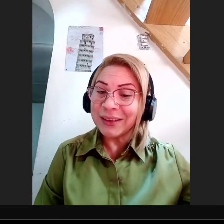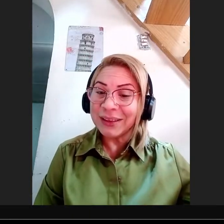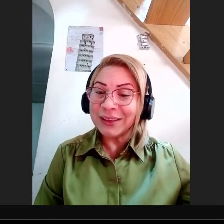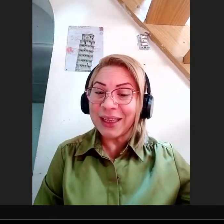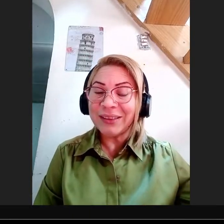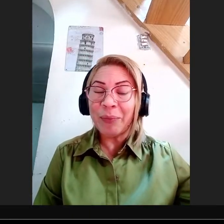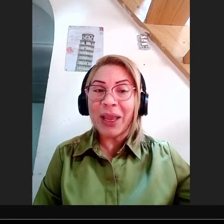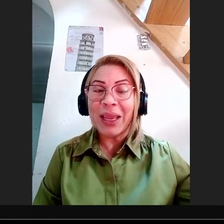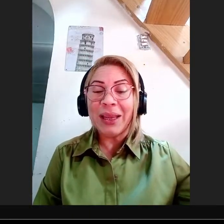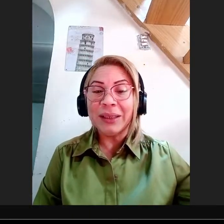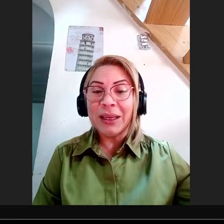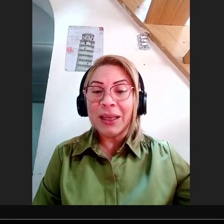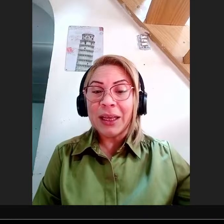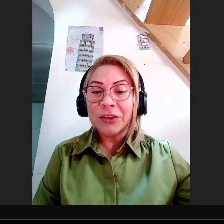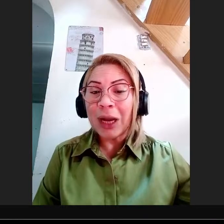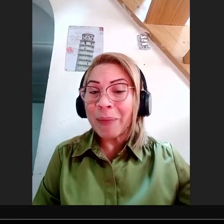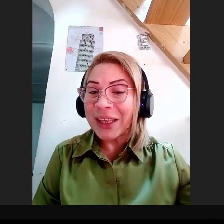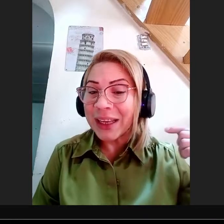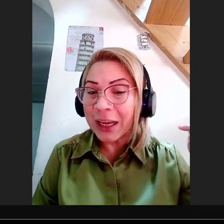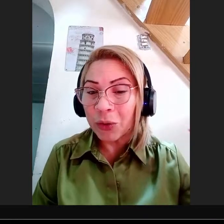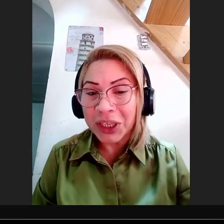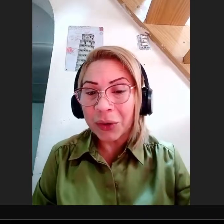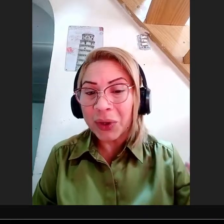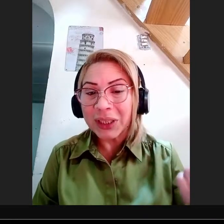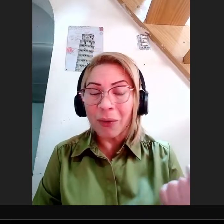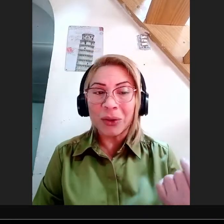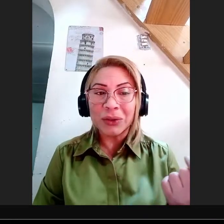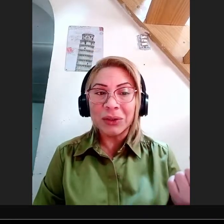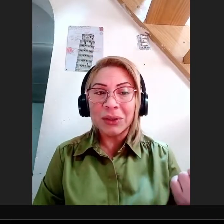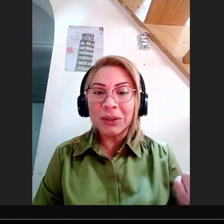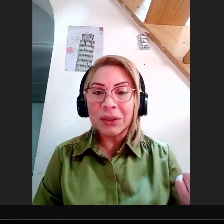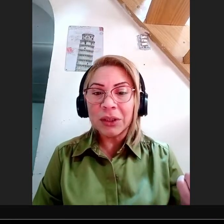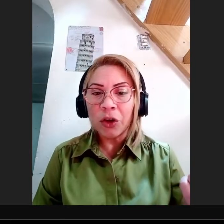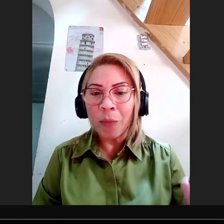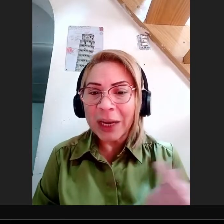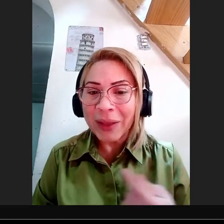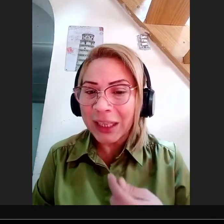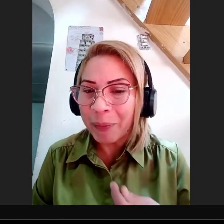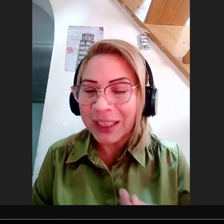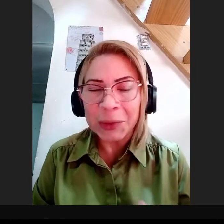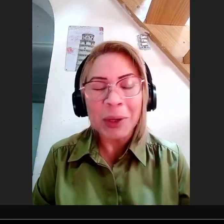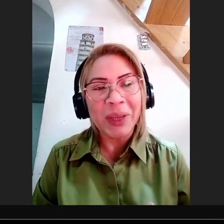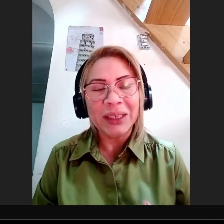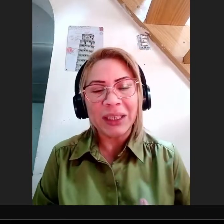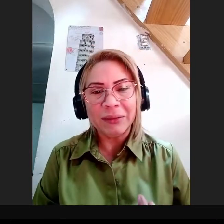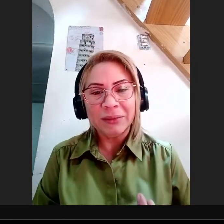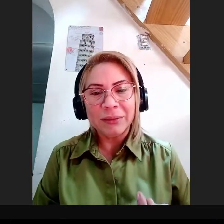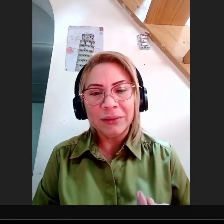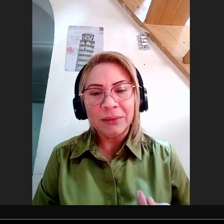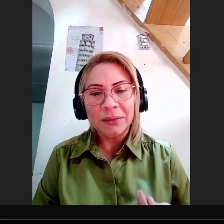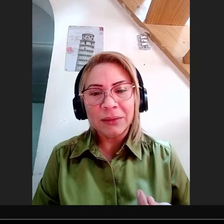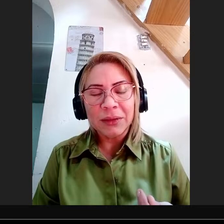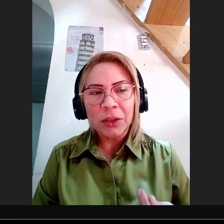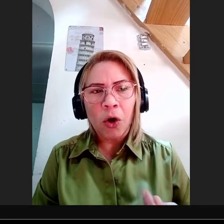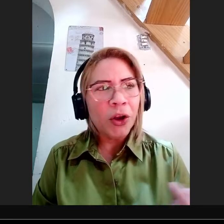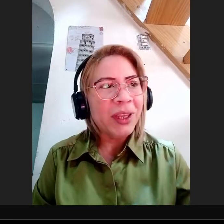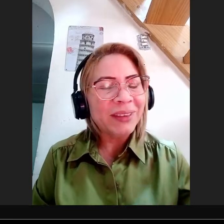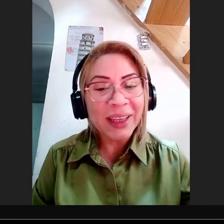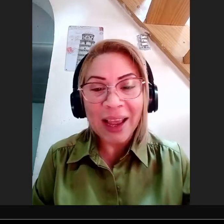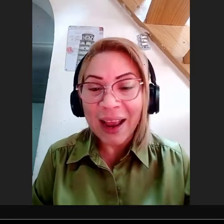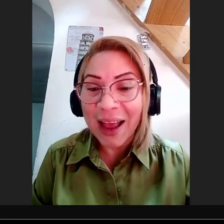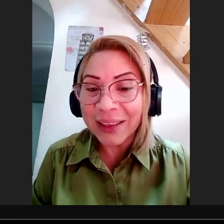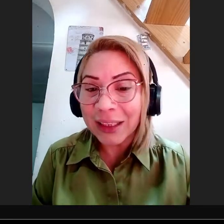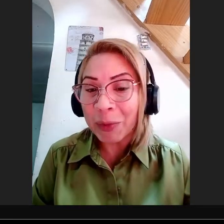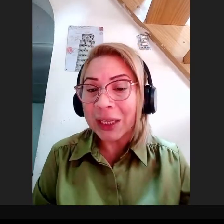also victims of discrimination because we were in touch with people from that country. Just by listening to our voice, they would look down on